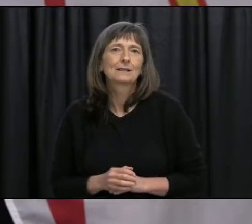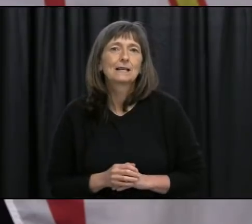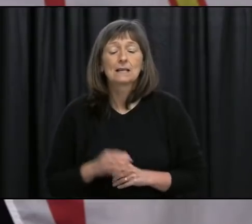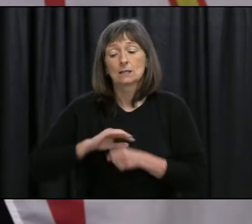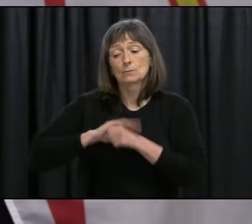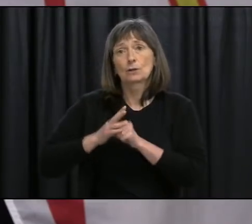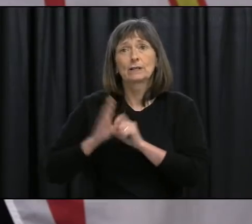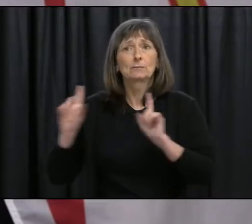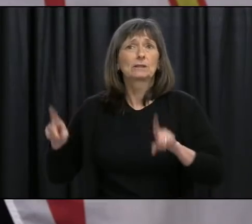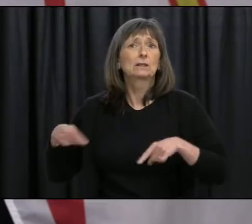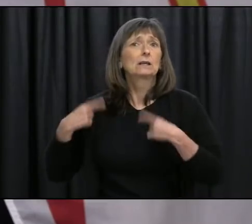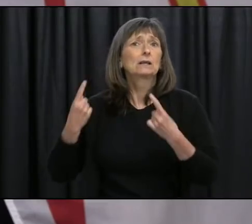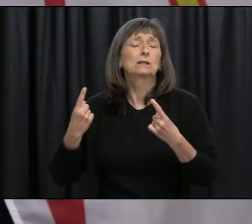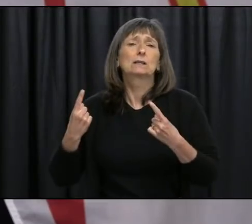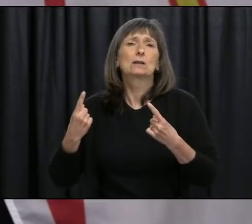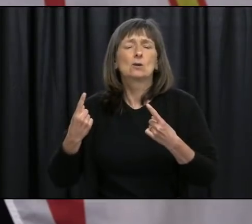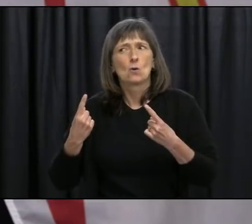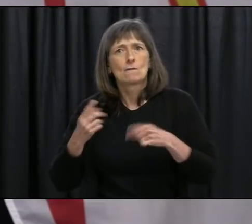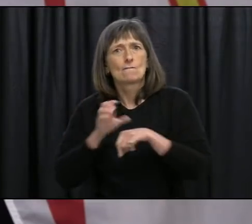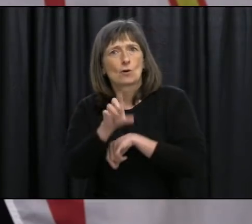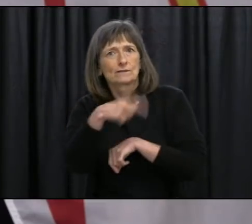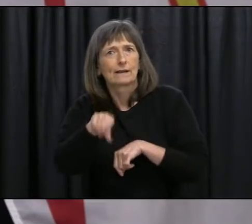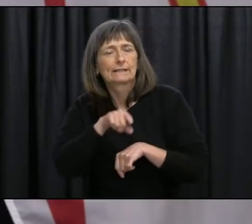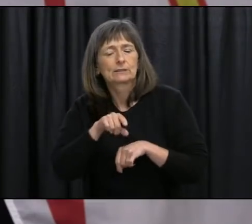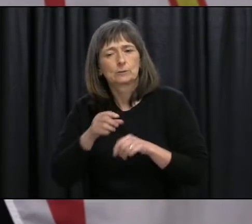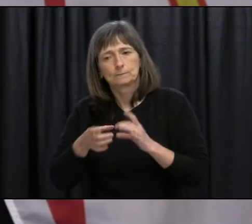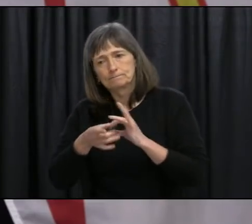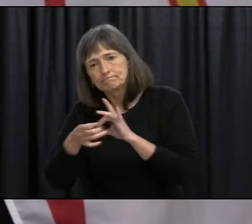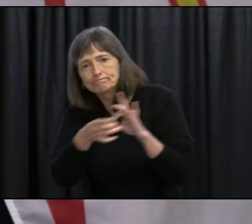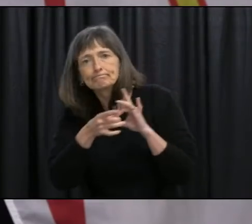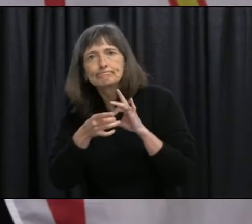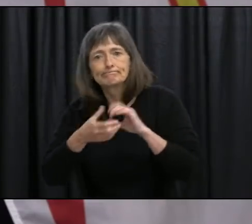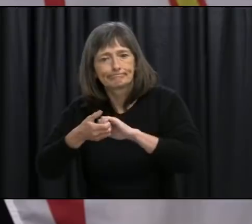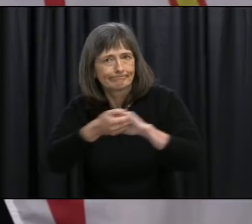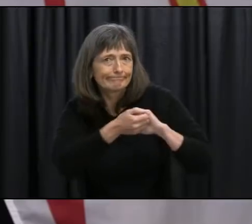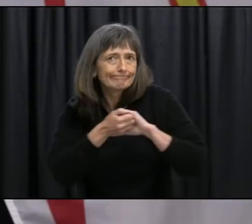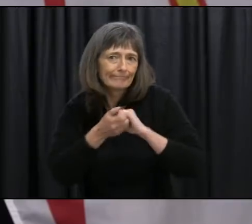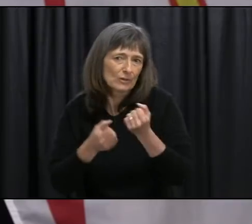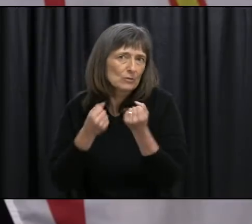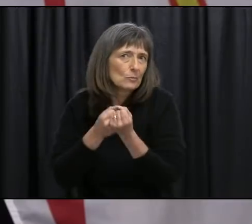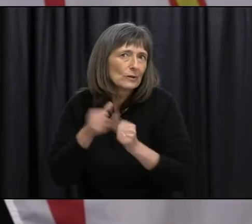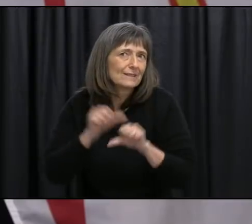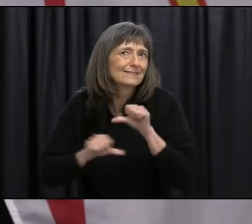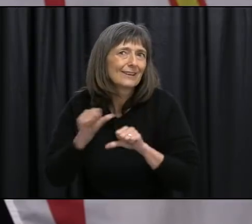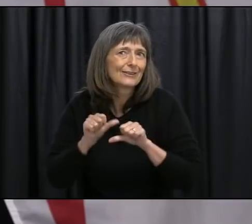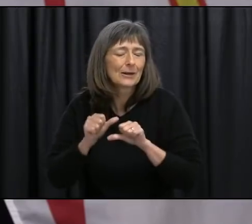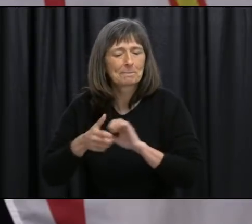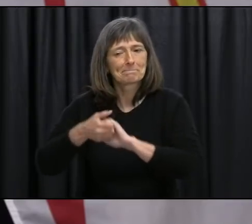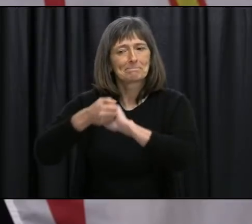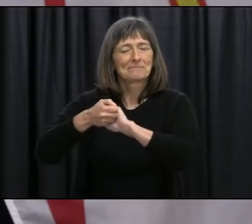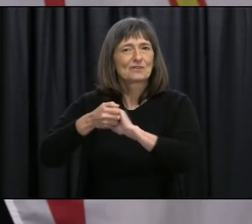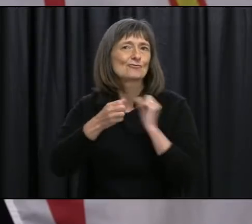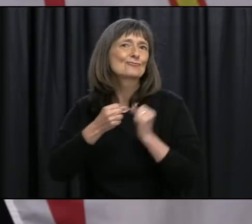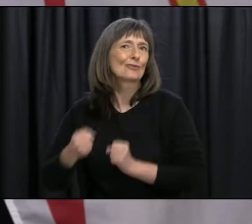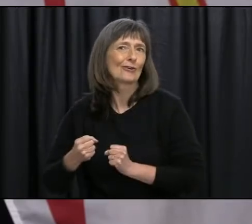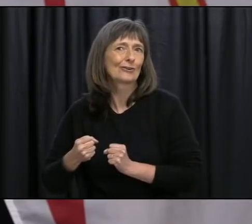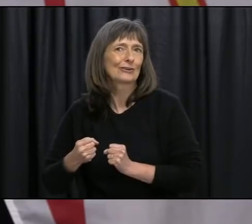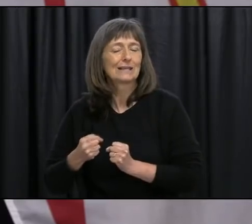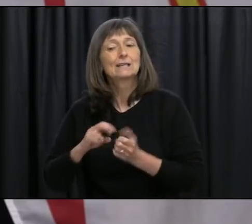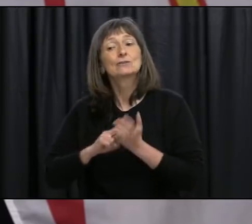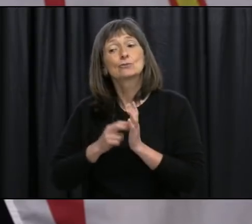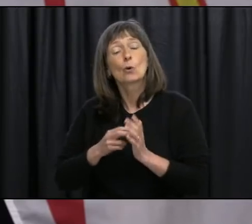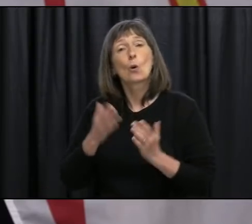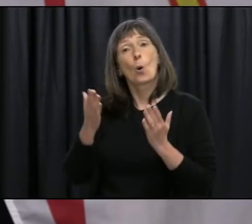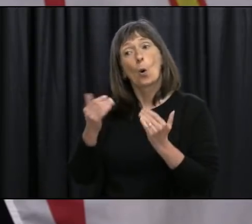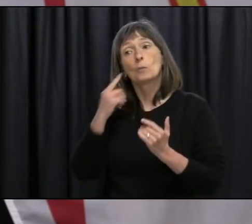hope the bonds that we have forged will continue to support an understanding environment that show people we care and gives them confidence that they will not be judged